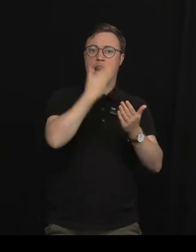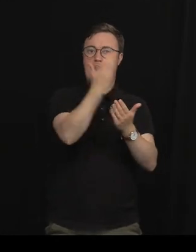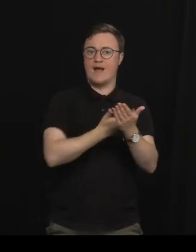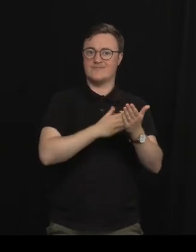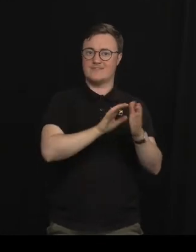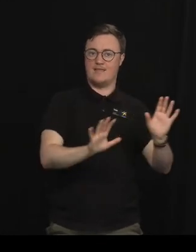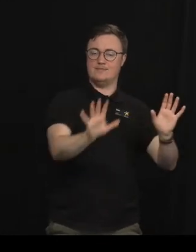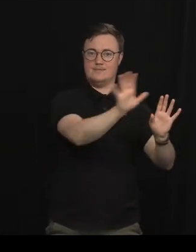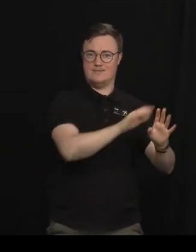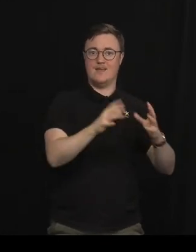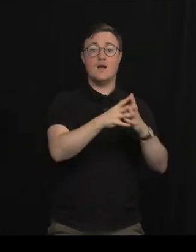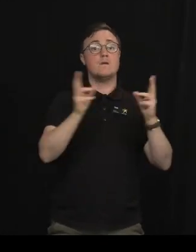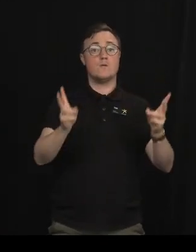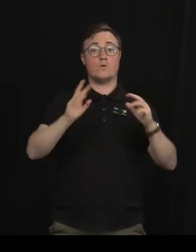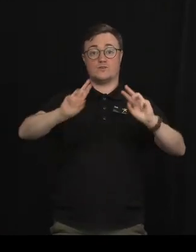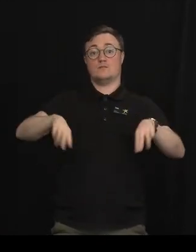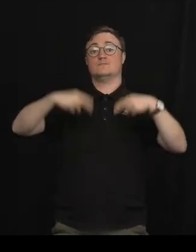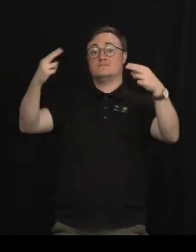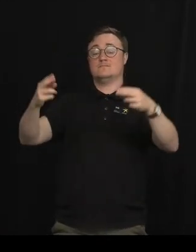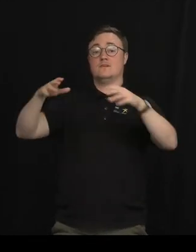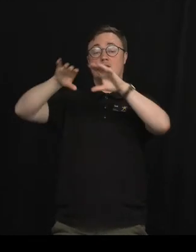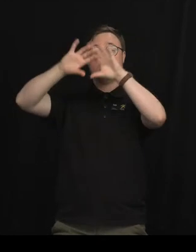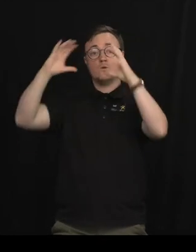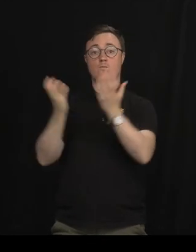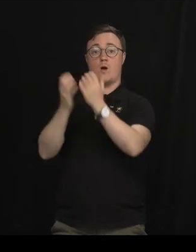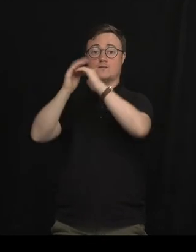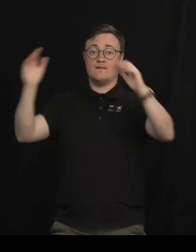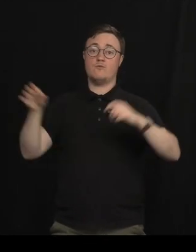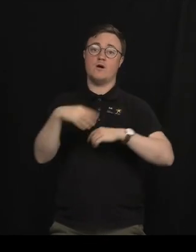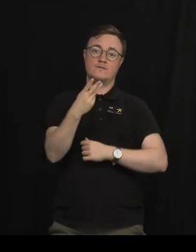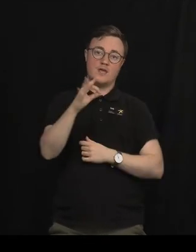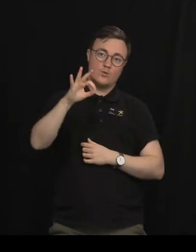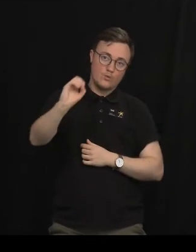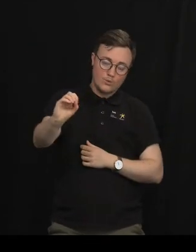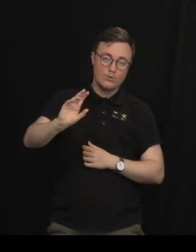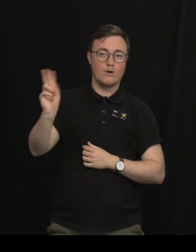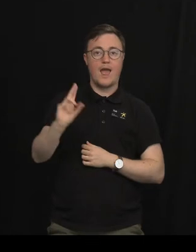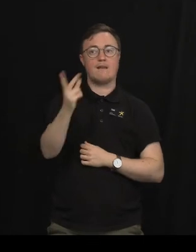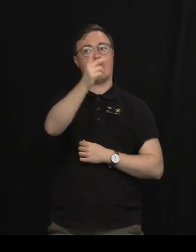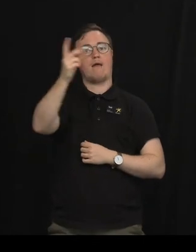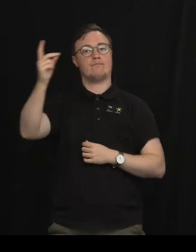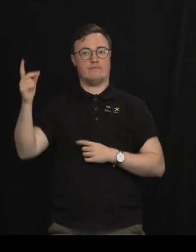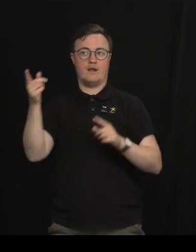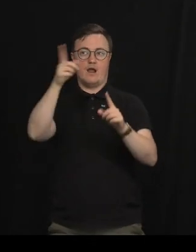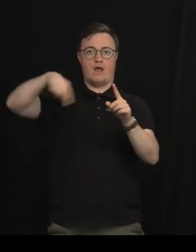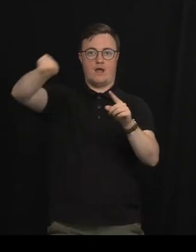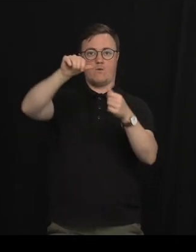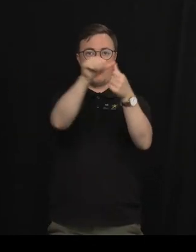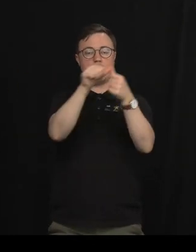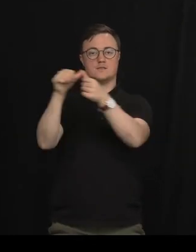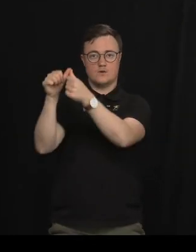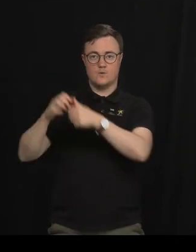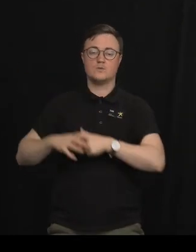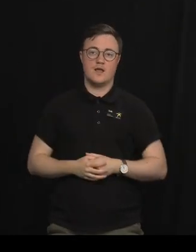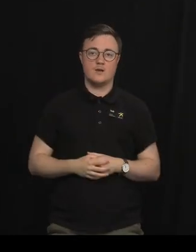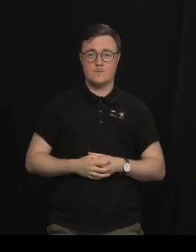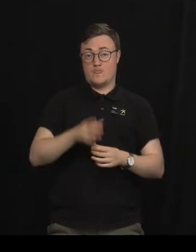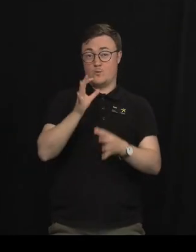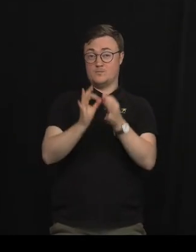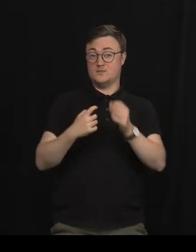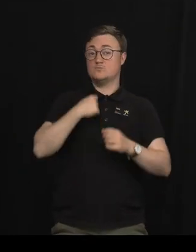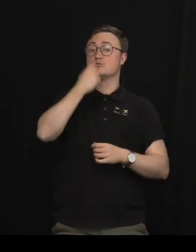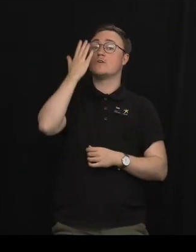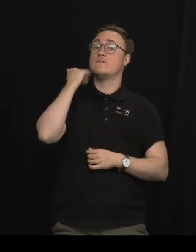and then supporting at global level, WHO or others continue to do their work in different ways. And then, as I said, we have